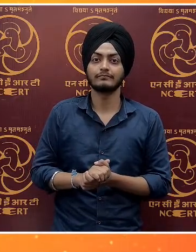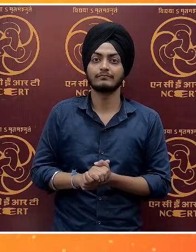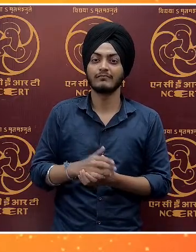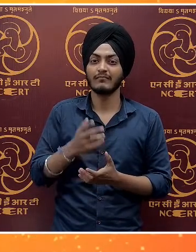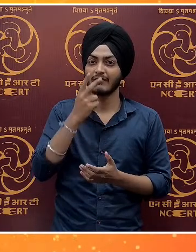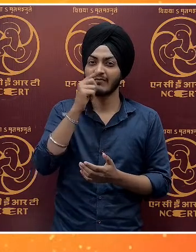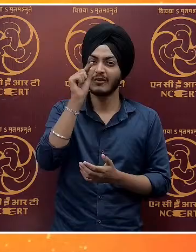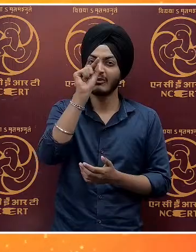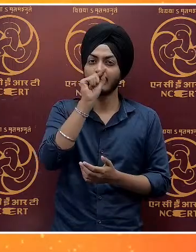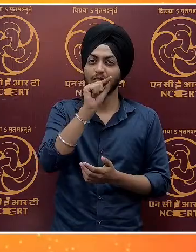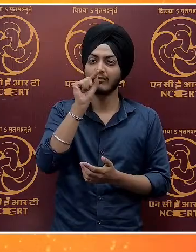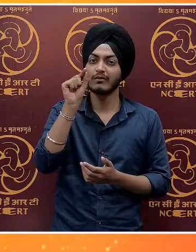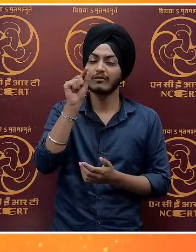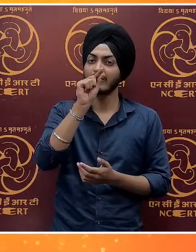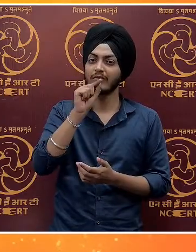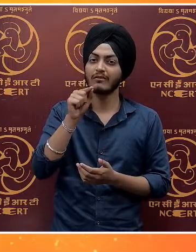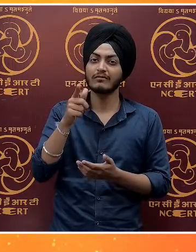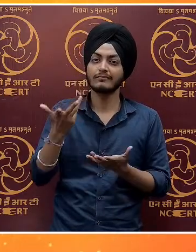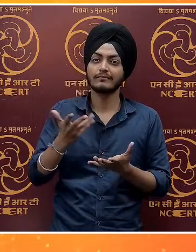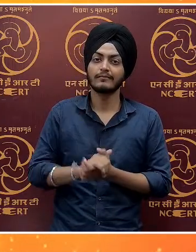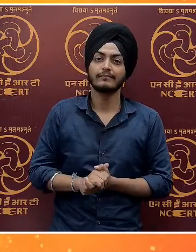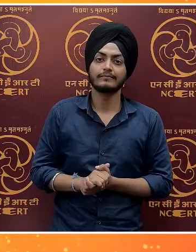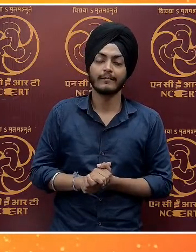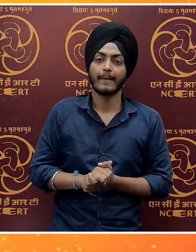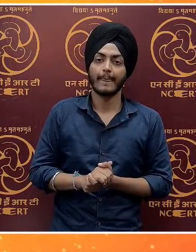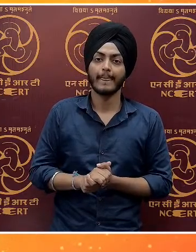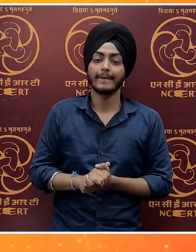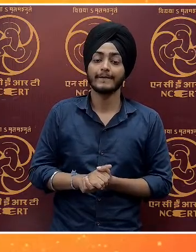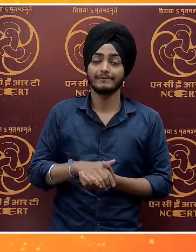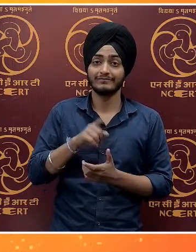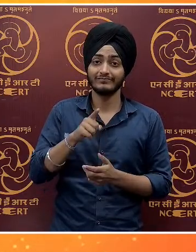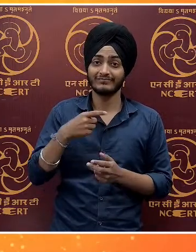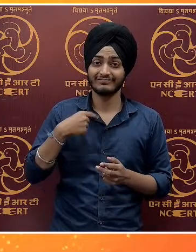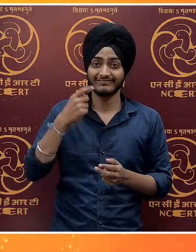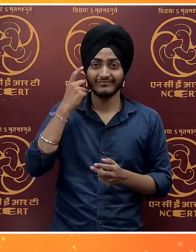dotted words here? Okay, so as this session